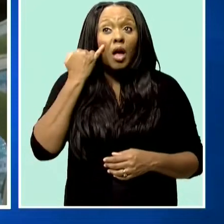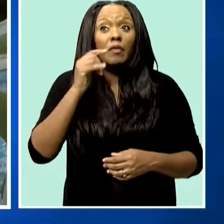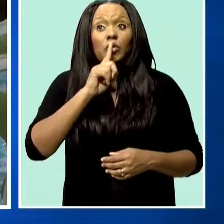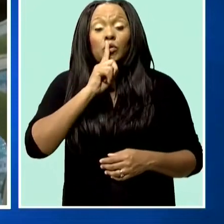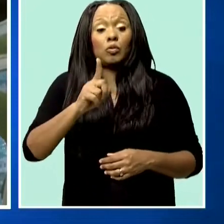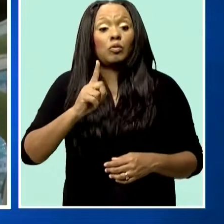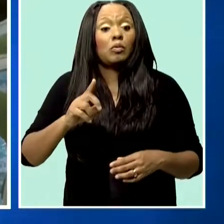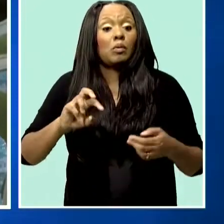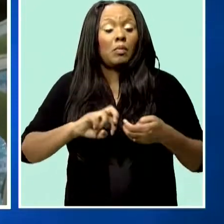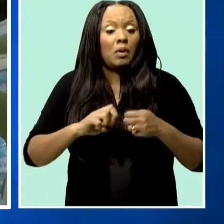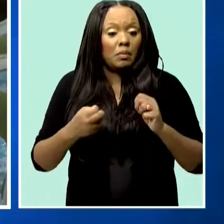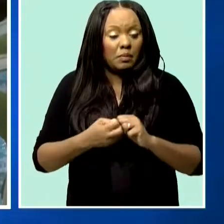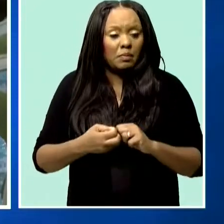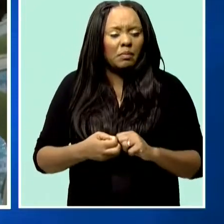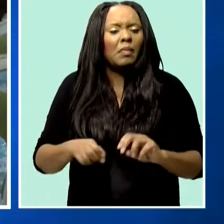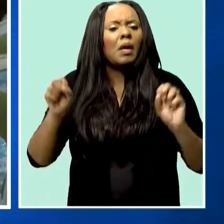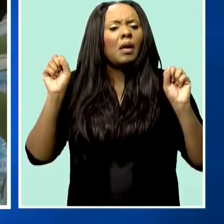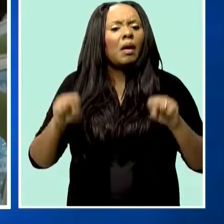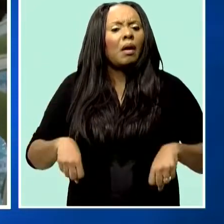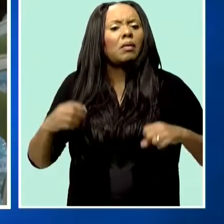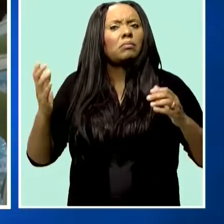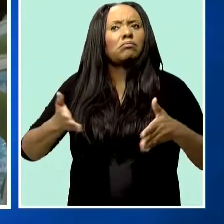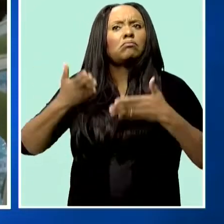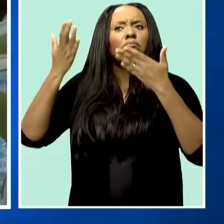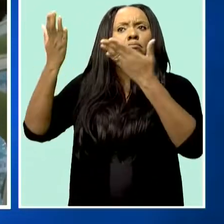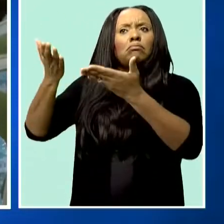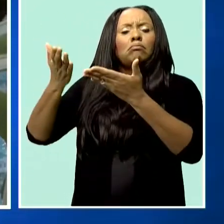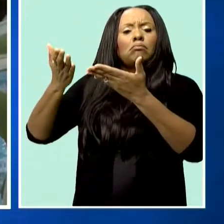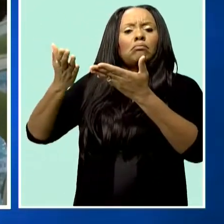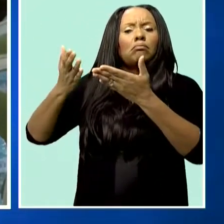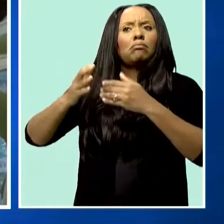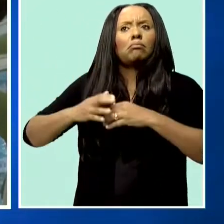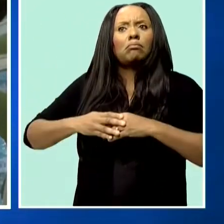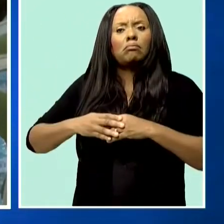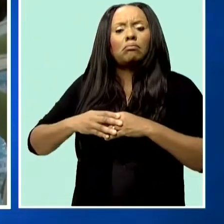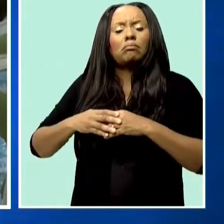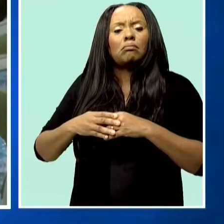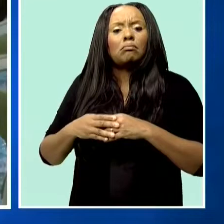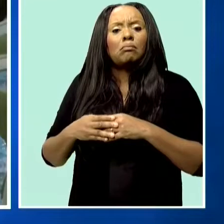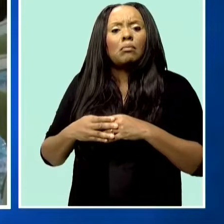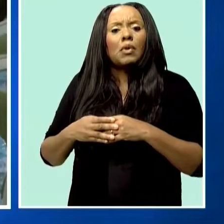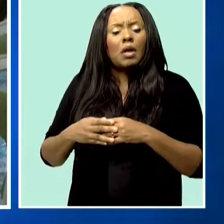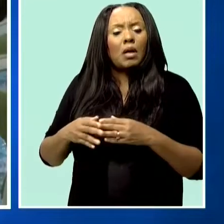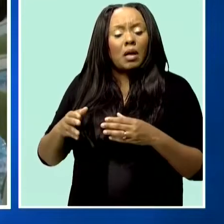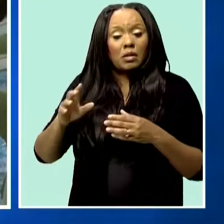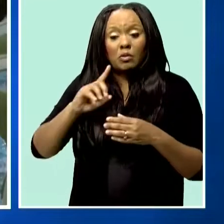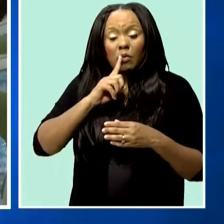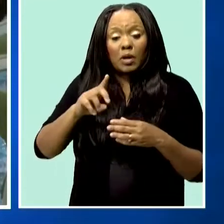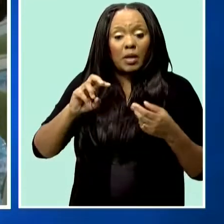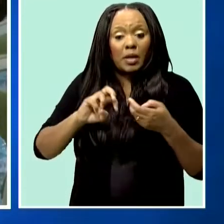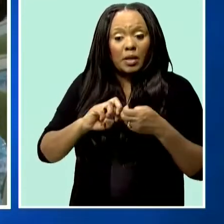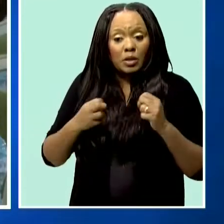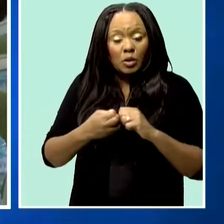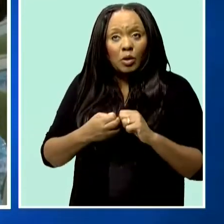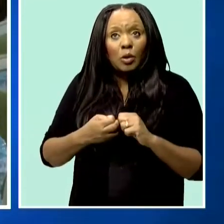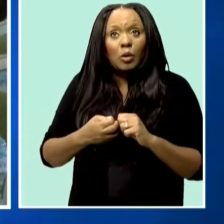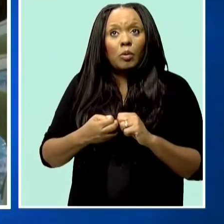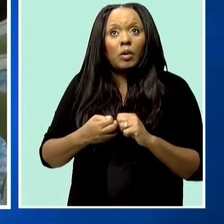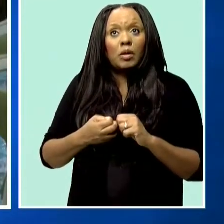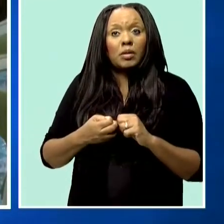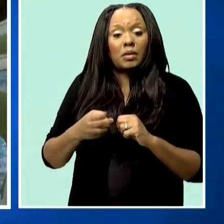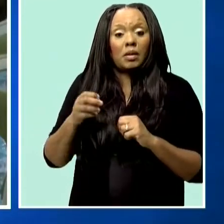be suggested that this issue was self-inflicted? I say